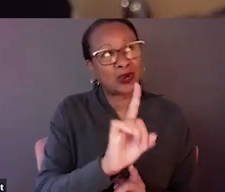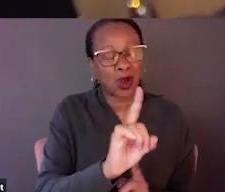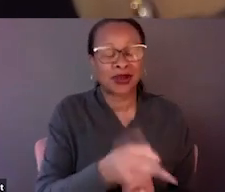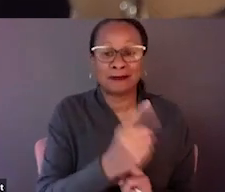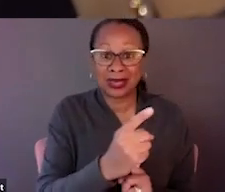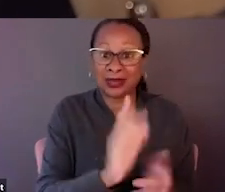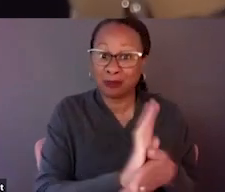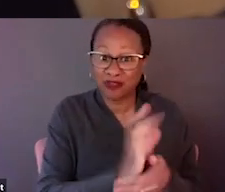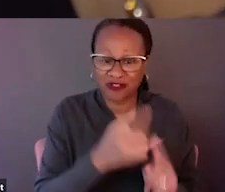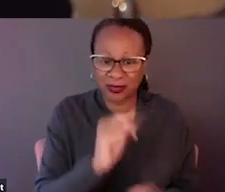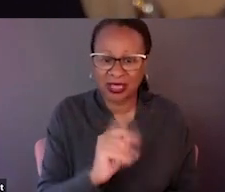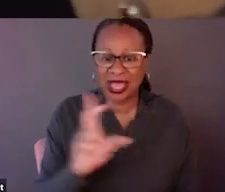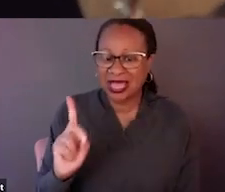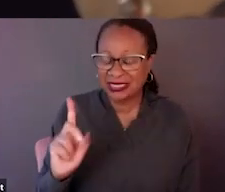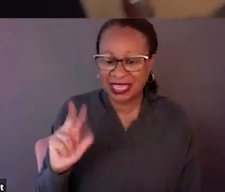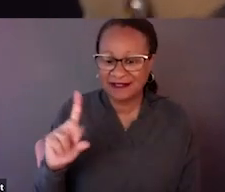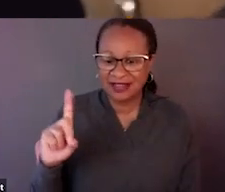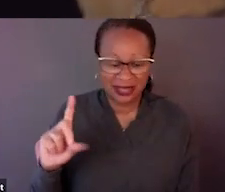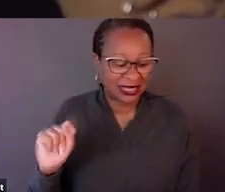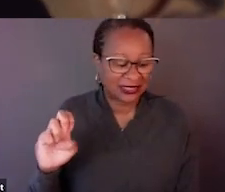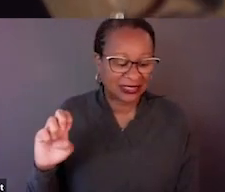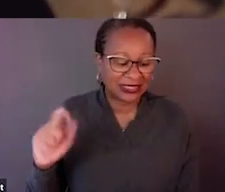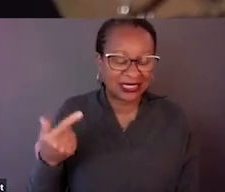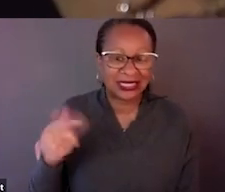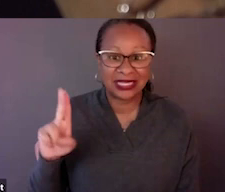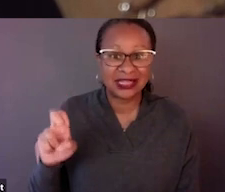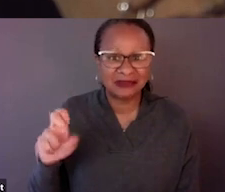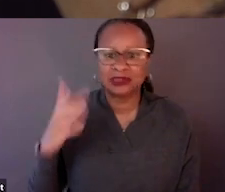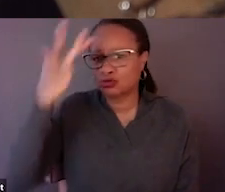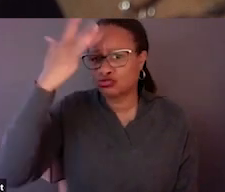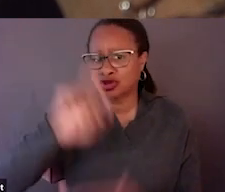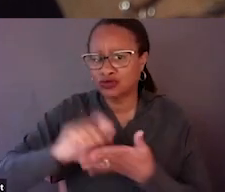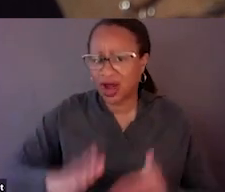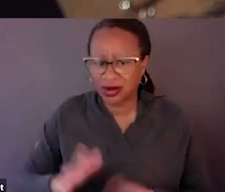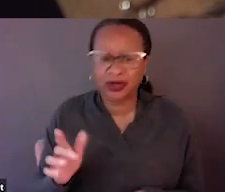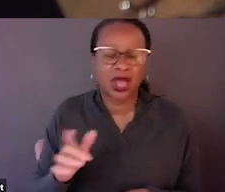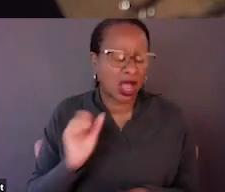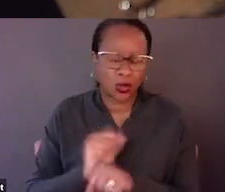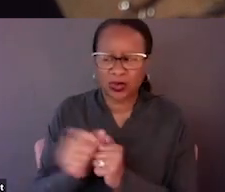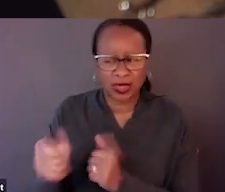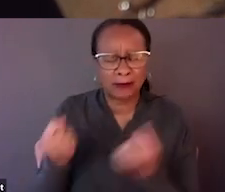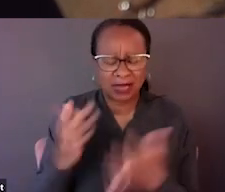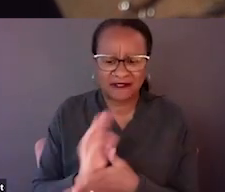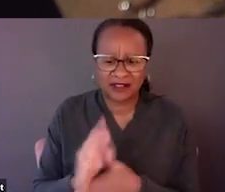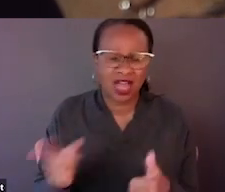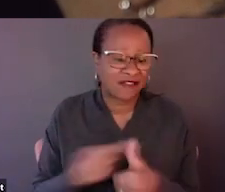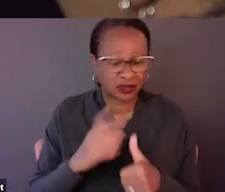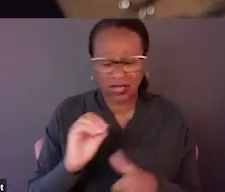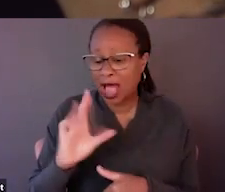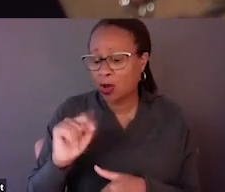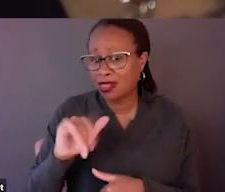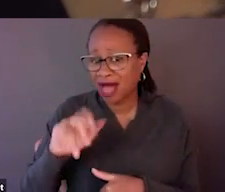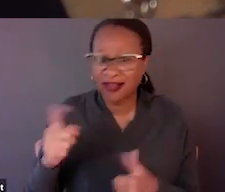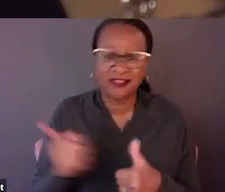who's a brilliant writer I've worked with on many films, mm-hmm. I think the first sort of outline, the first script